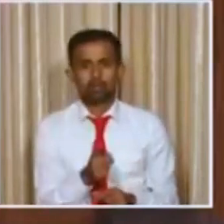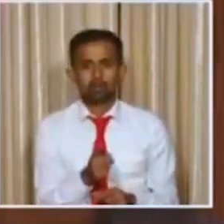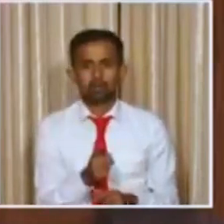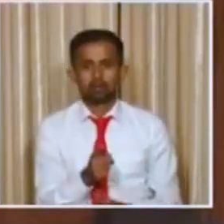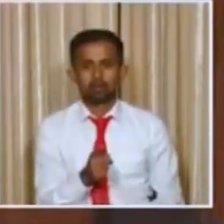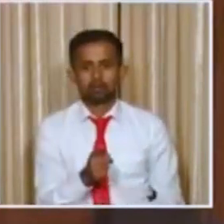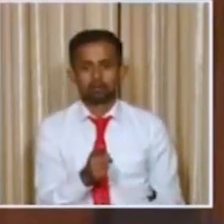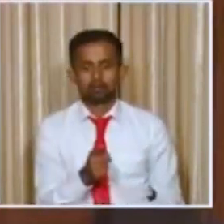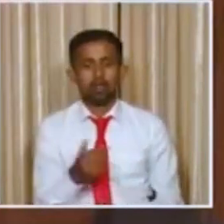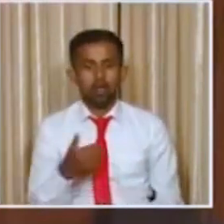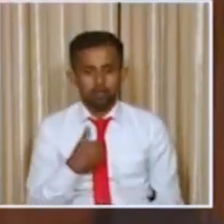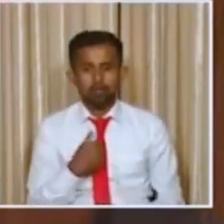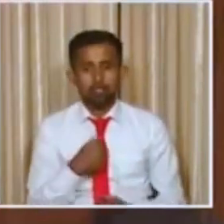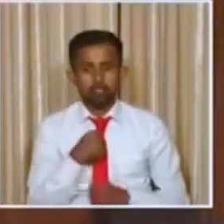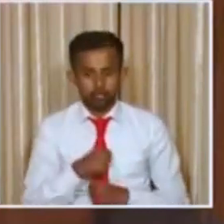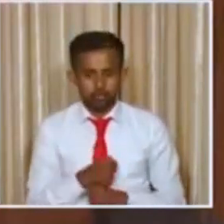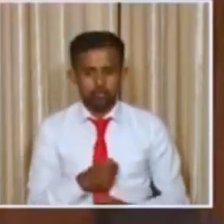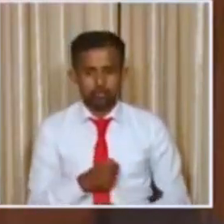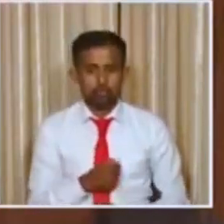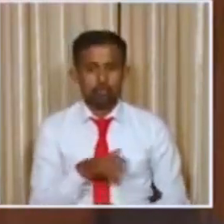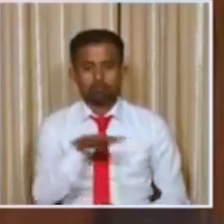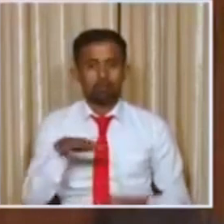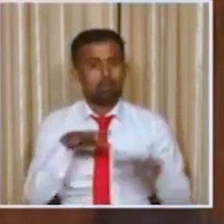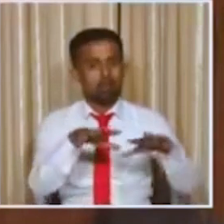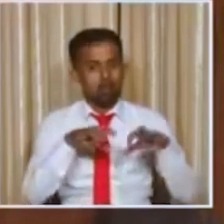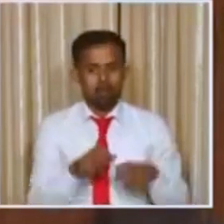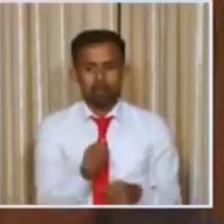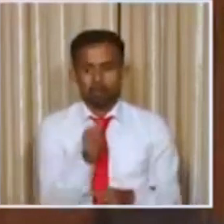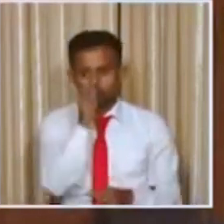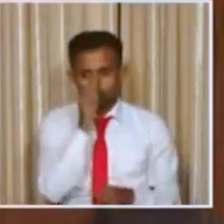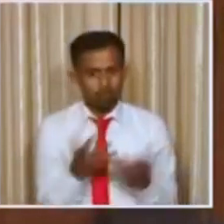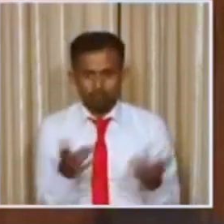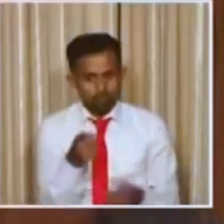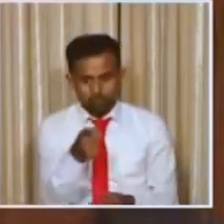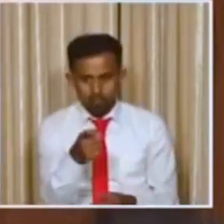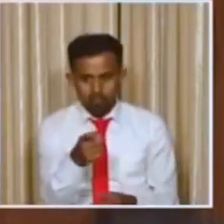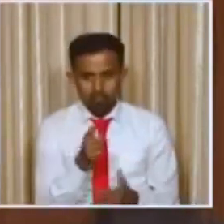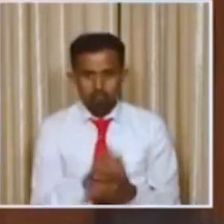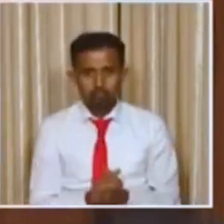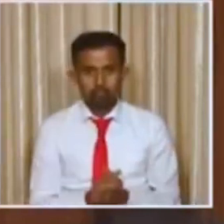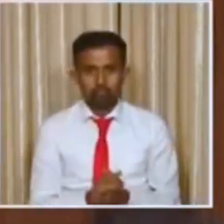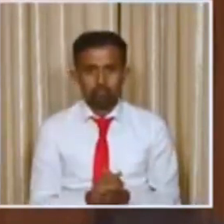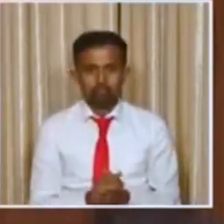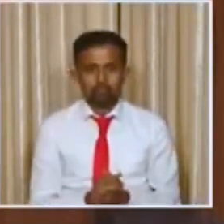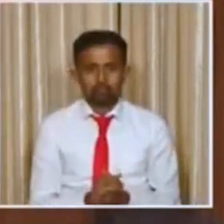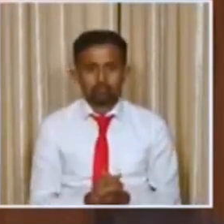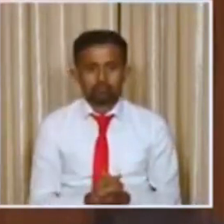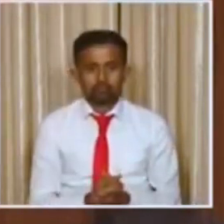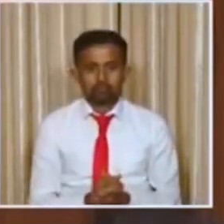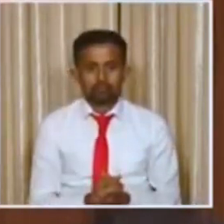encroaching state land is not corruption in your language. Rajayata aiti idamak. It's a criminal. It's